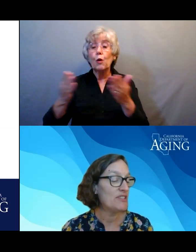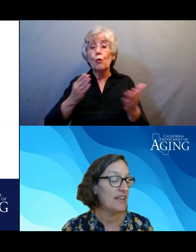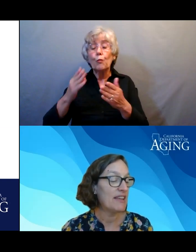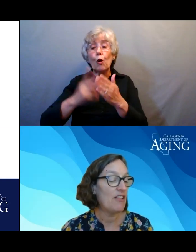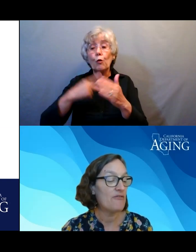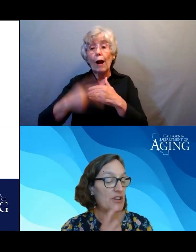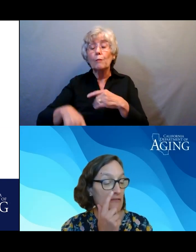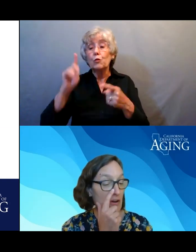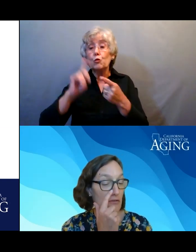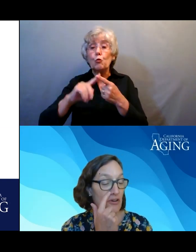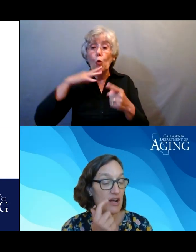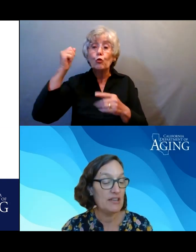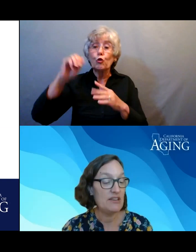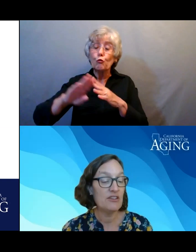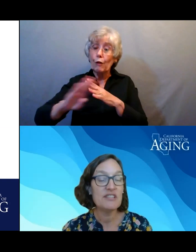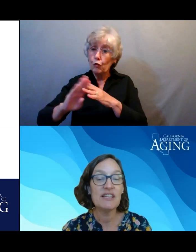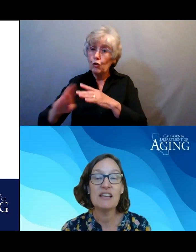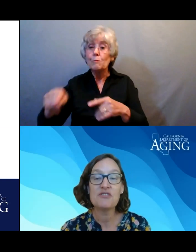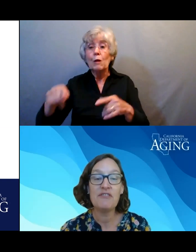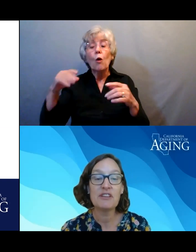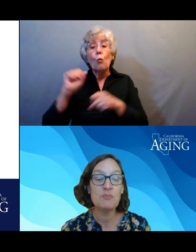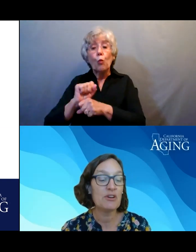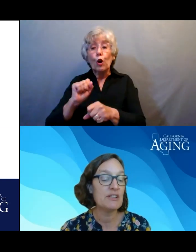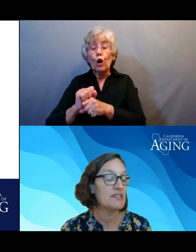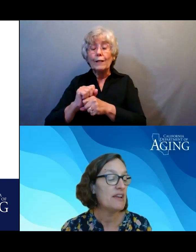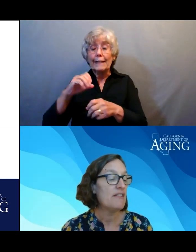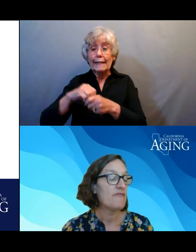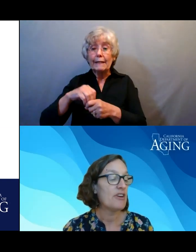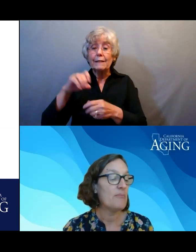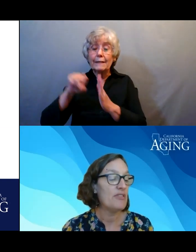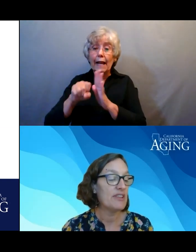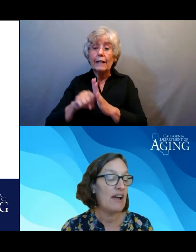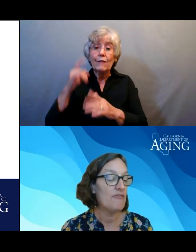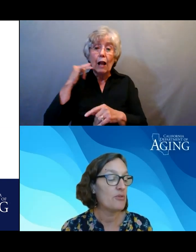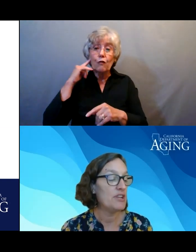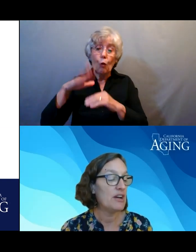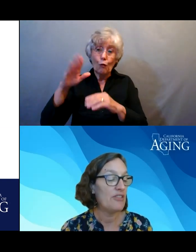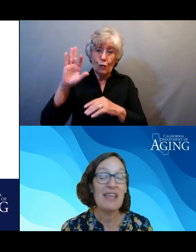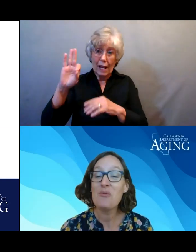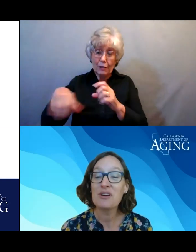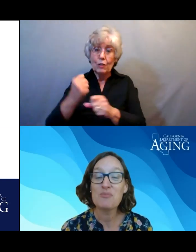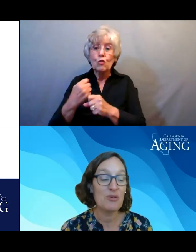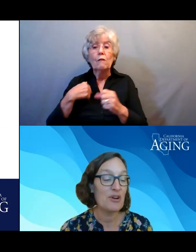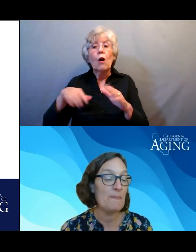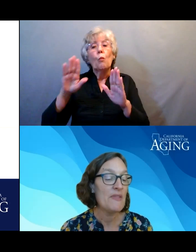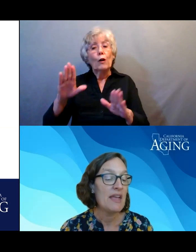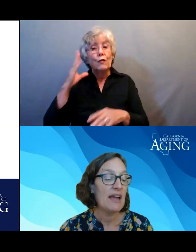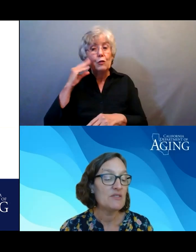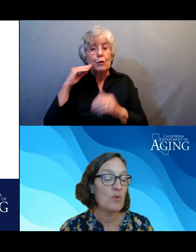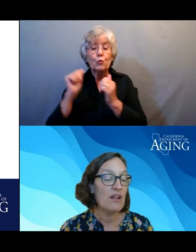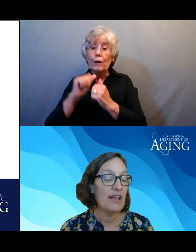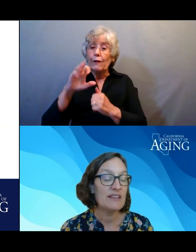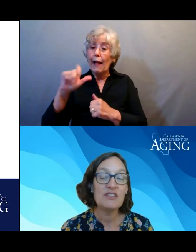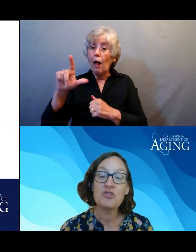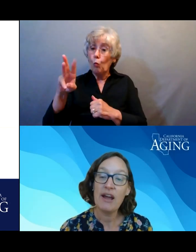been with the state of California for over 9 years and has terrific experience from the the CalWorks program,